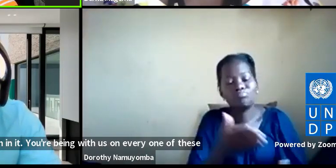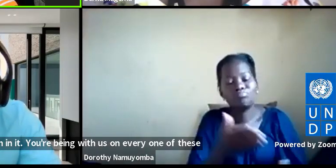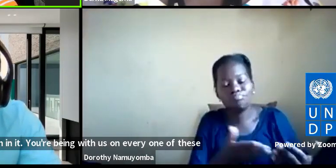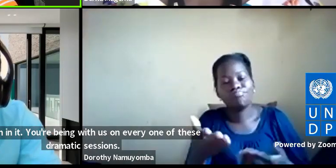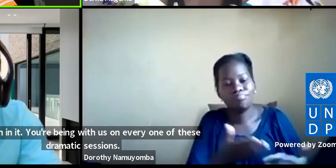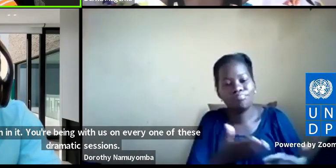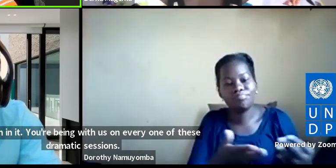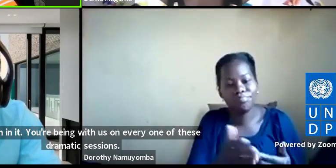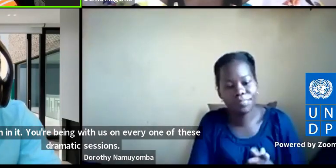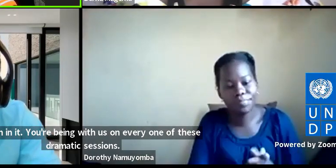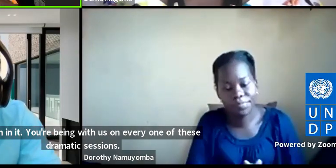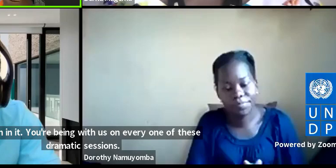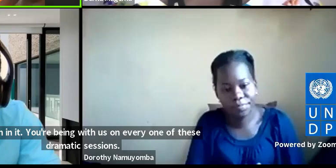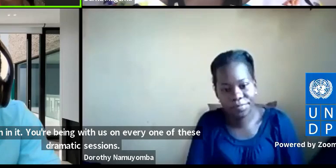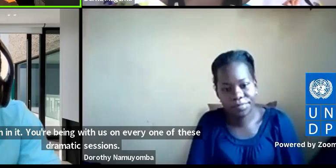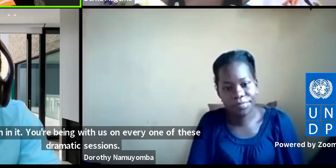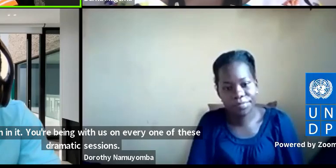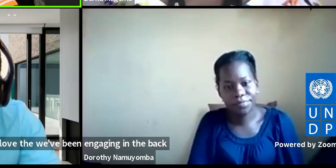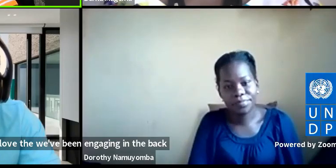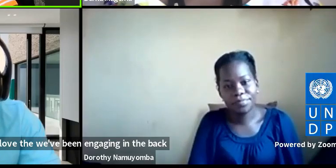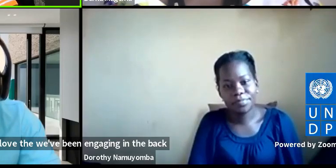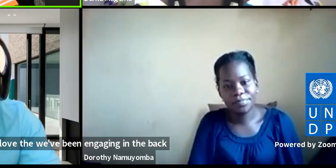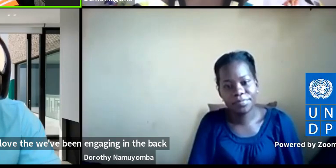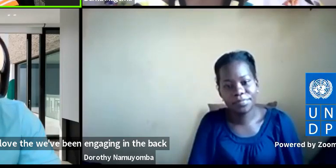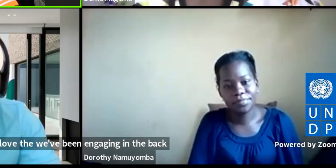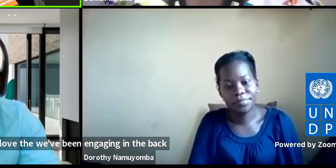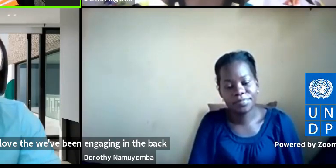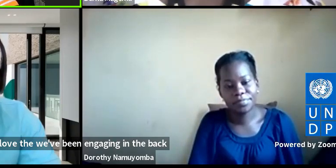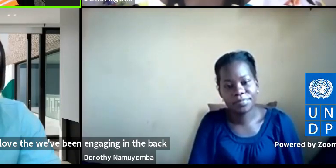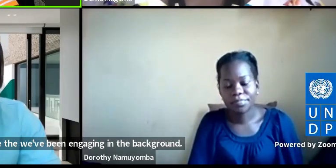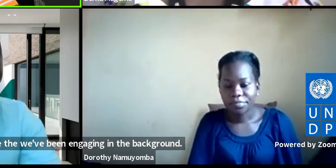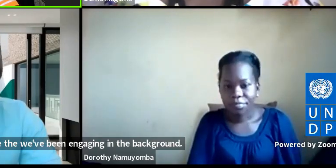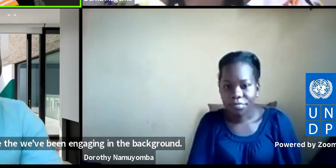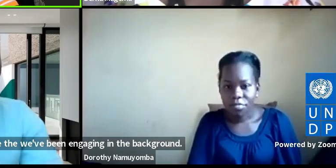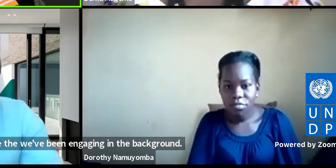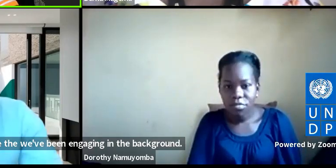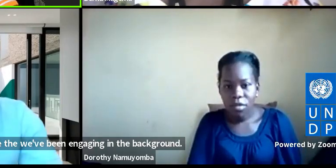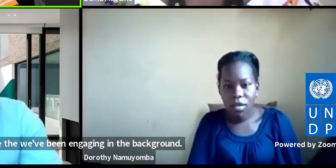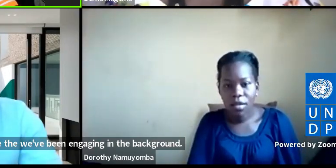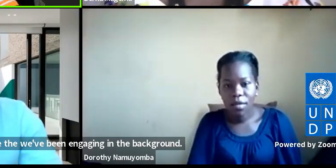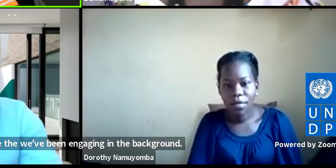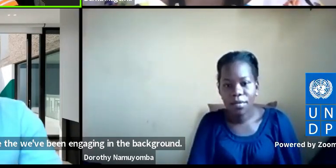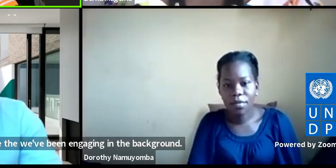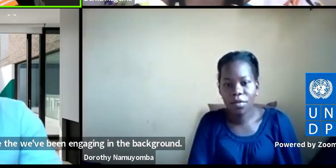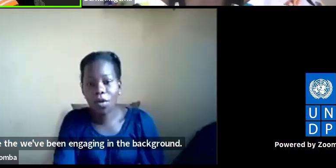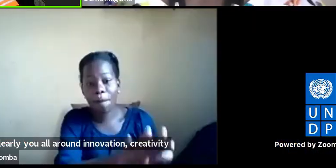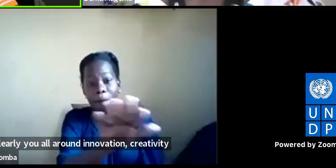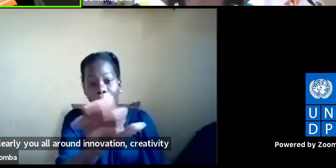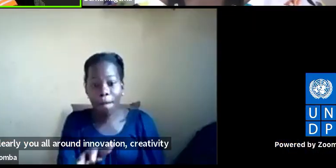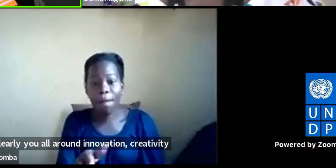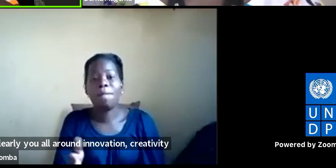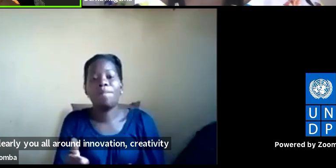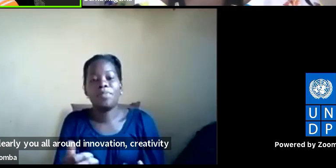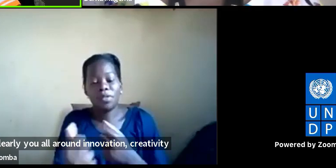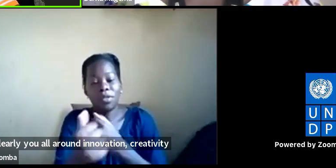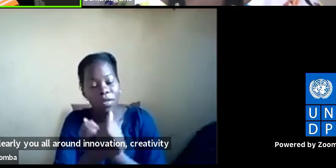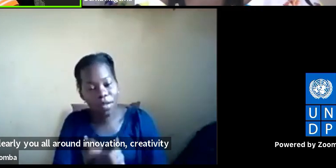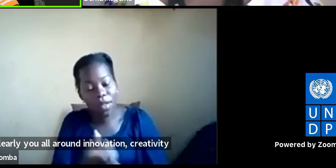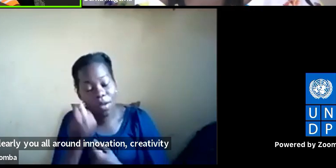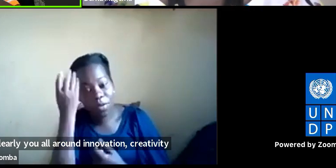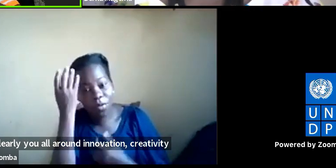love the way we've been engaging in the background. Clearly, you all love innovation. You love creativity. You love entrepreneurship. You love what